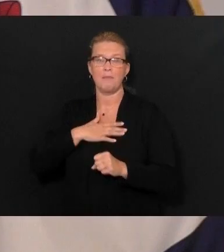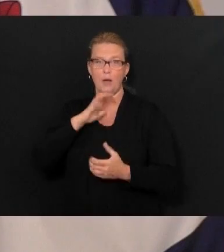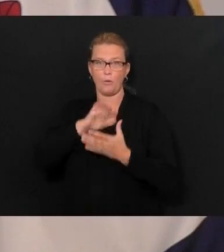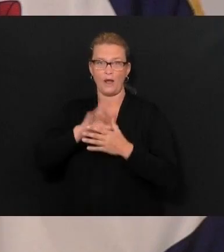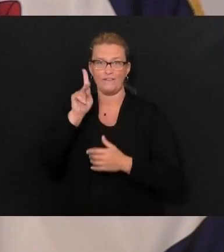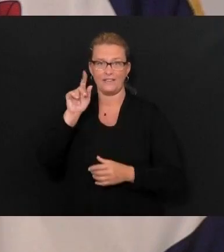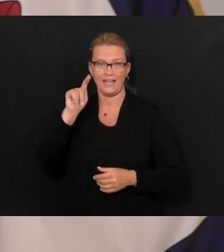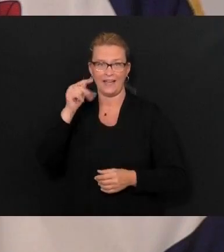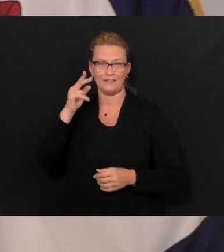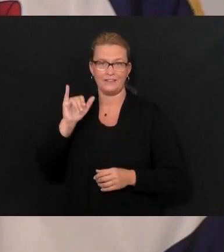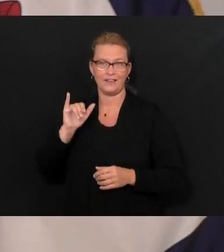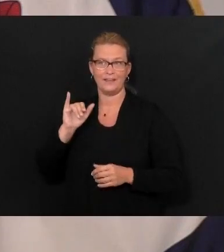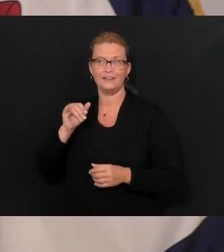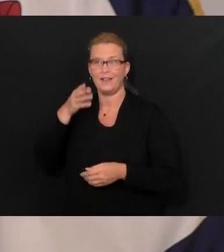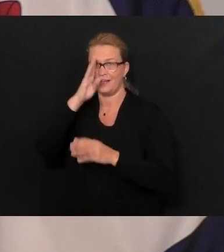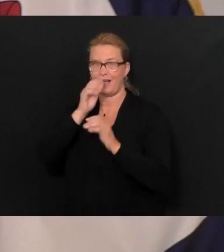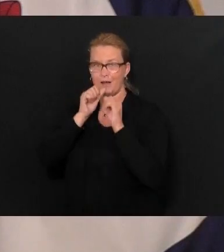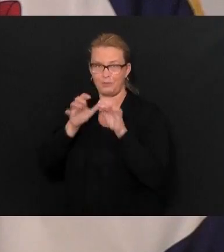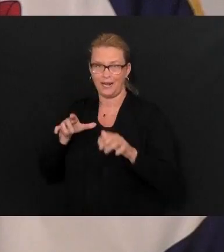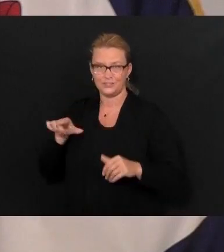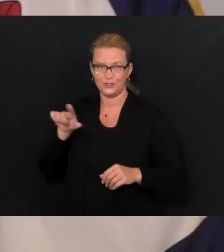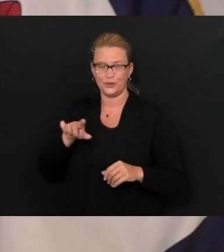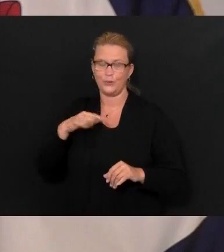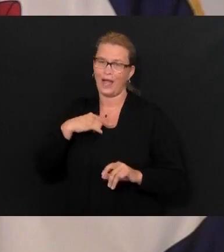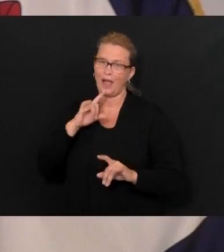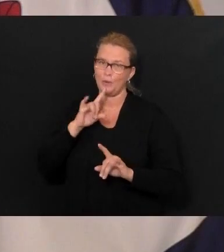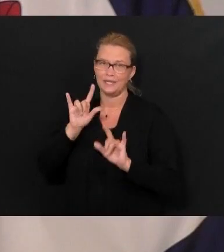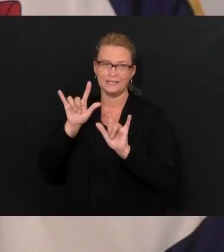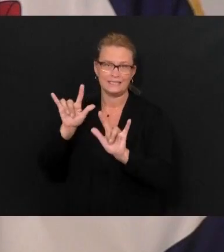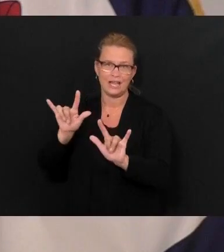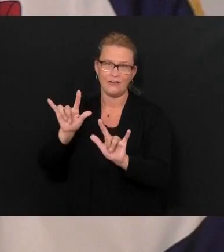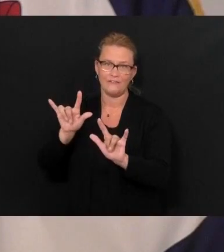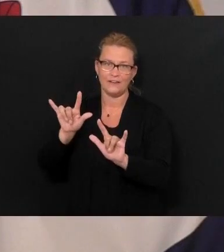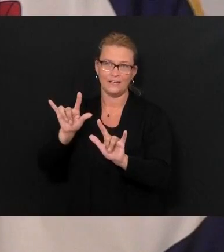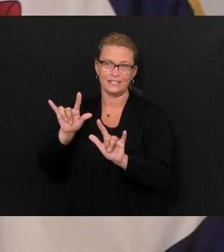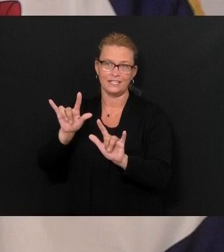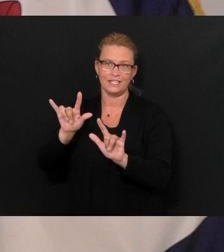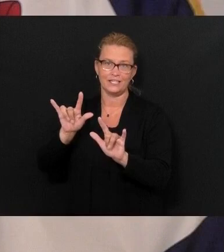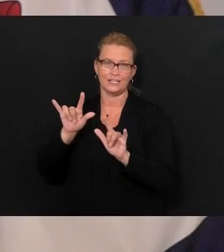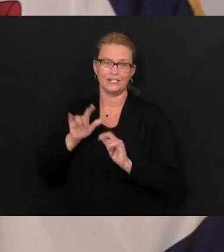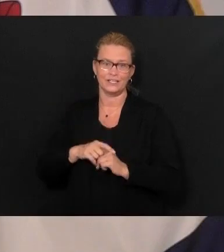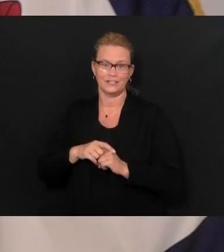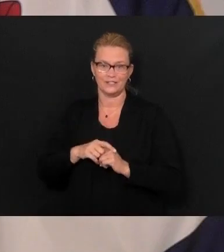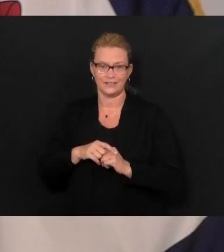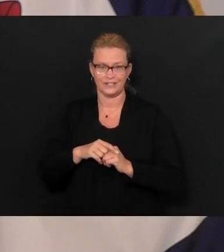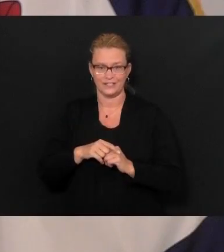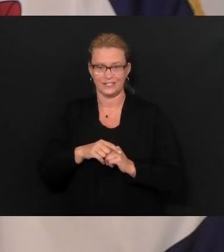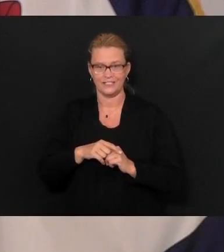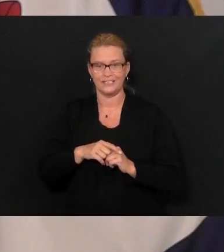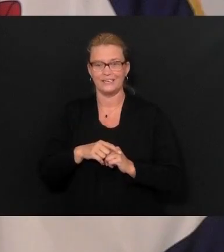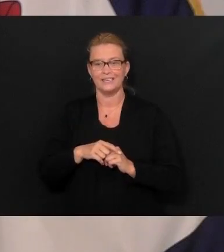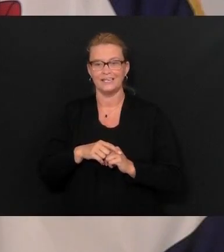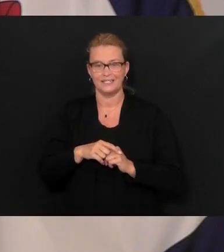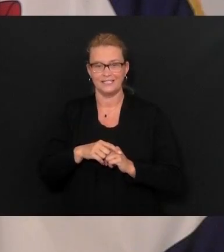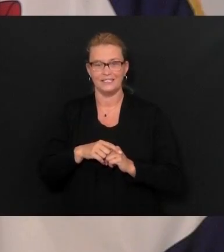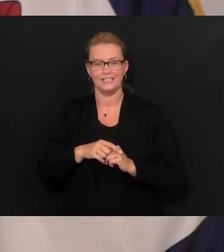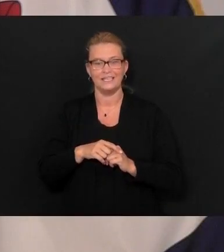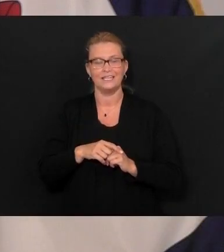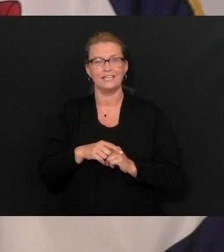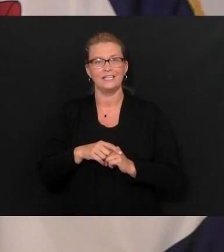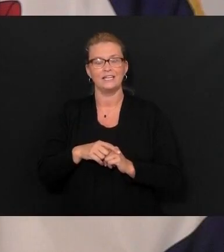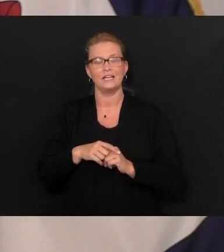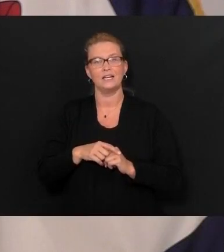you're watching, God bless you in every way. Love comes that way, comes from me in every way.